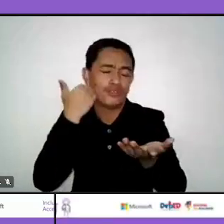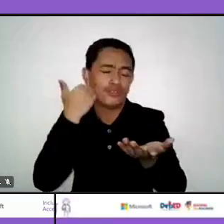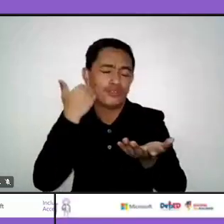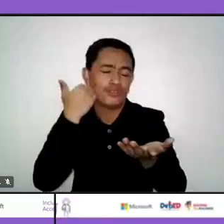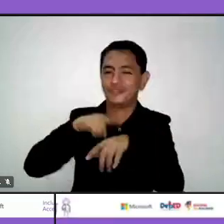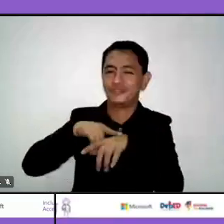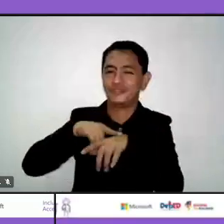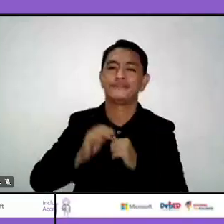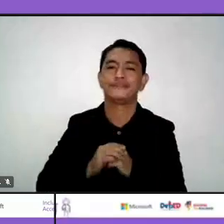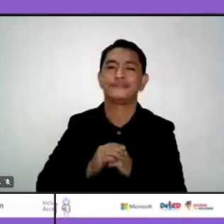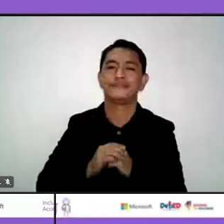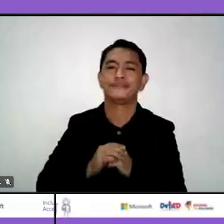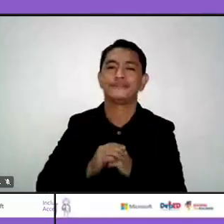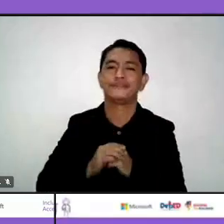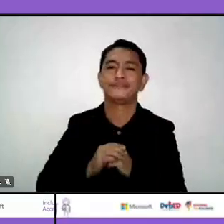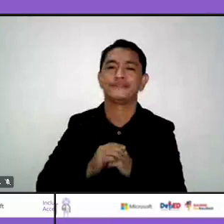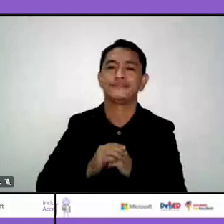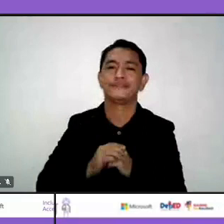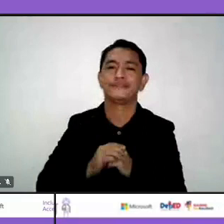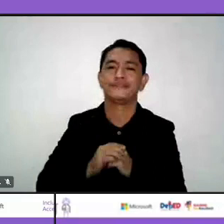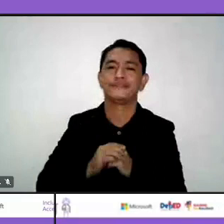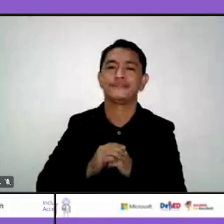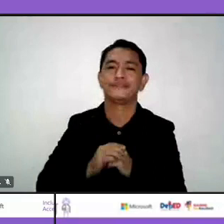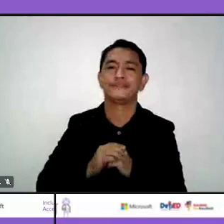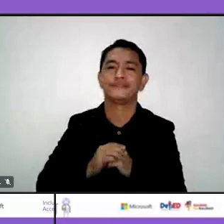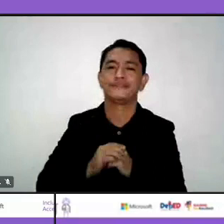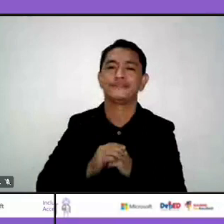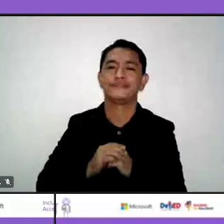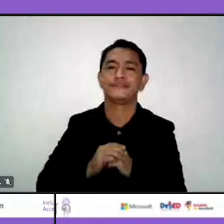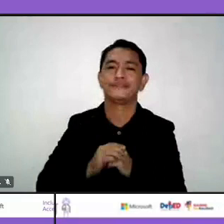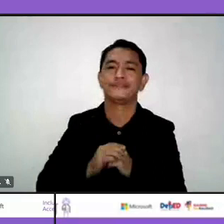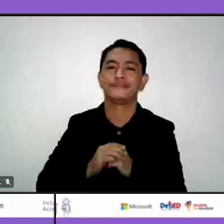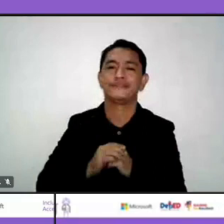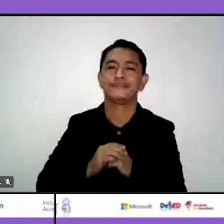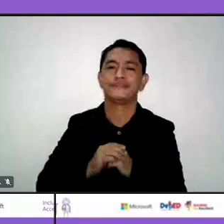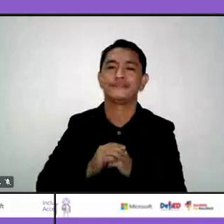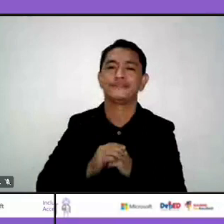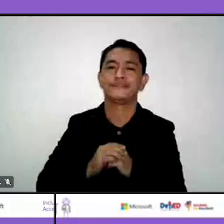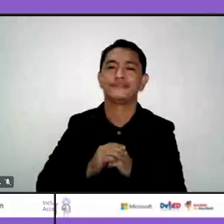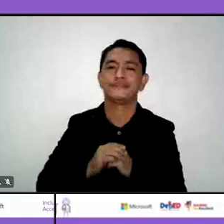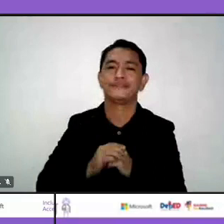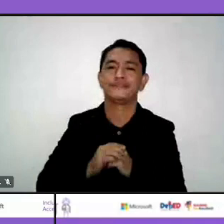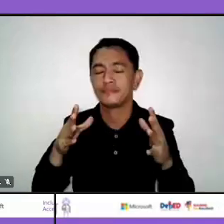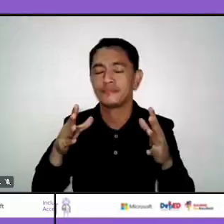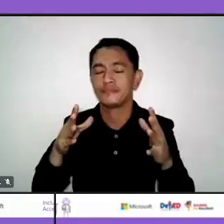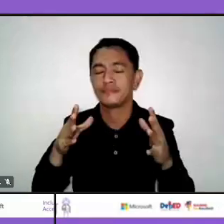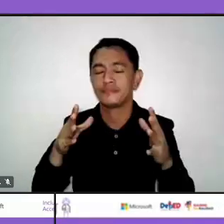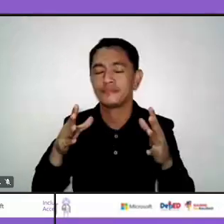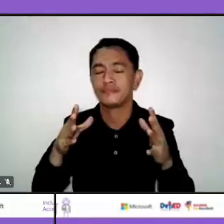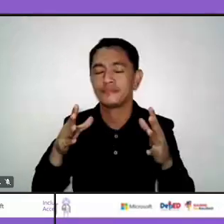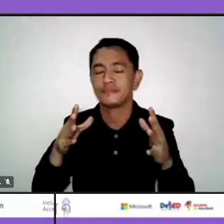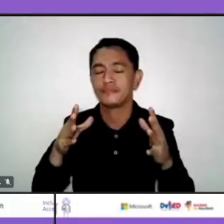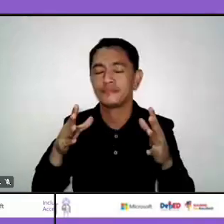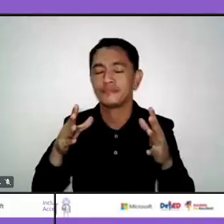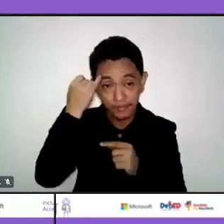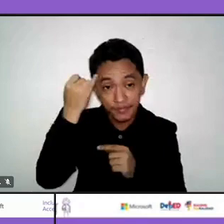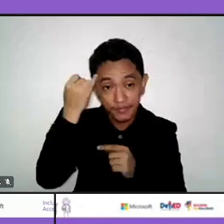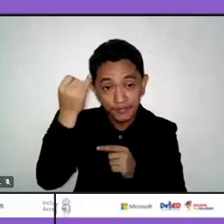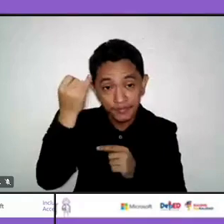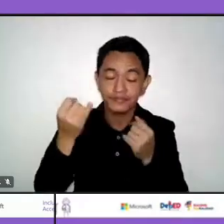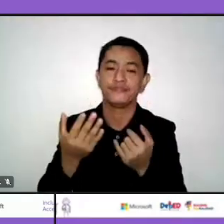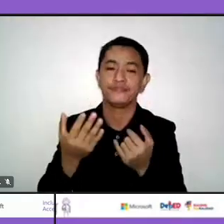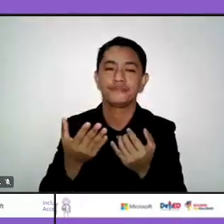fruitful discussion. Kaya lang, I think we are running out of time. So thank you so much for your